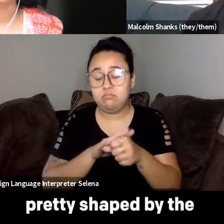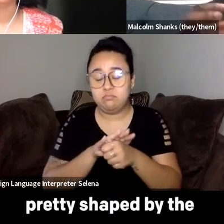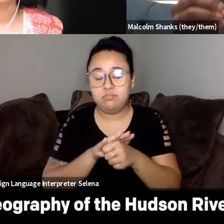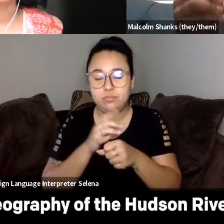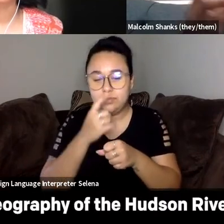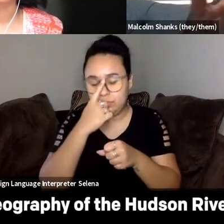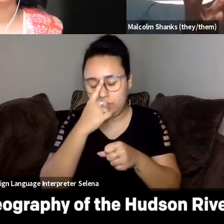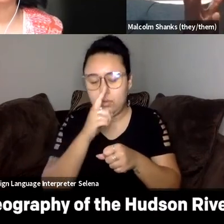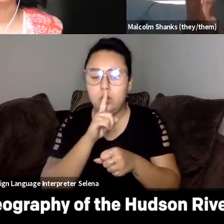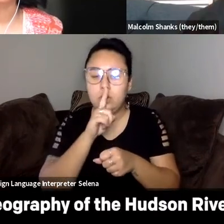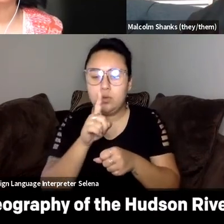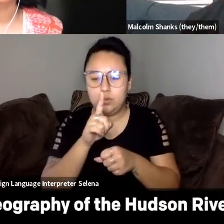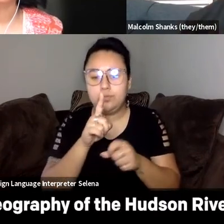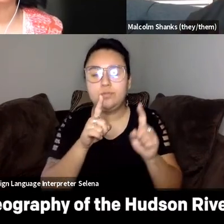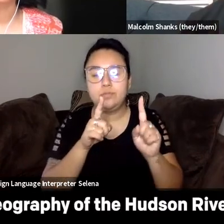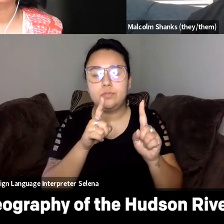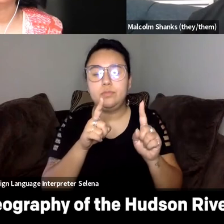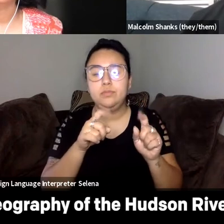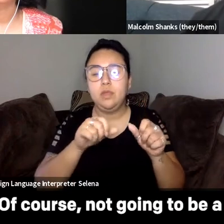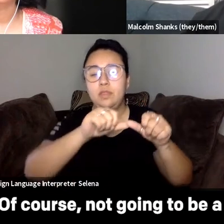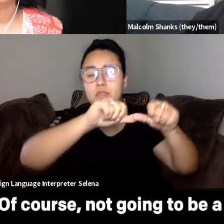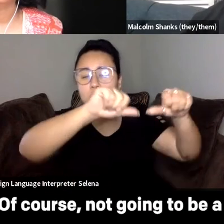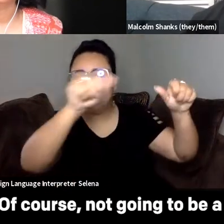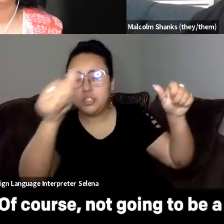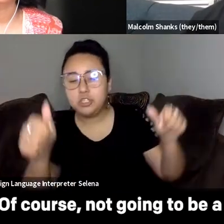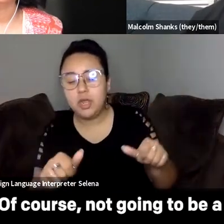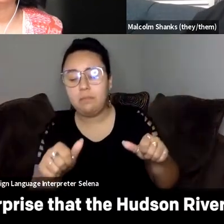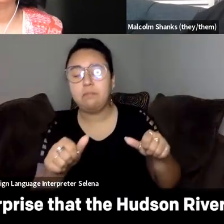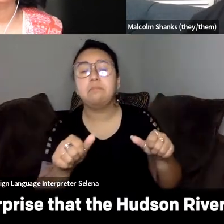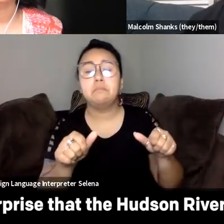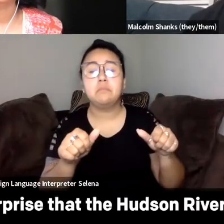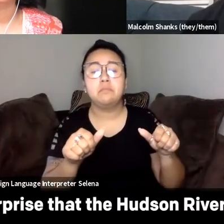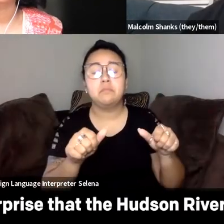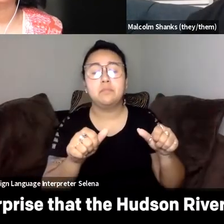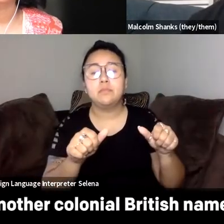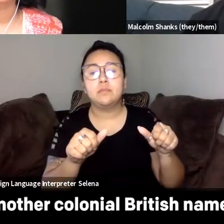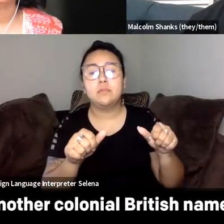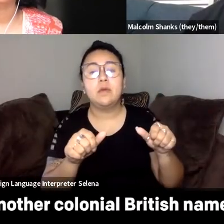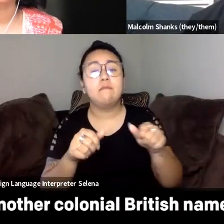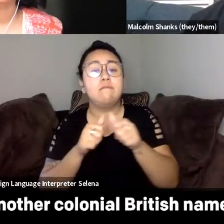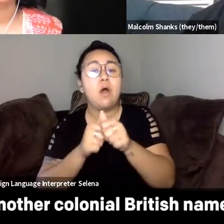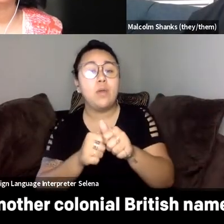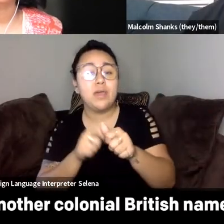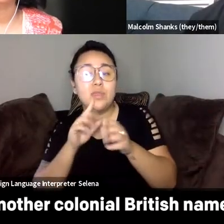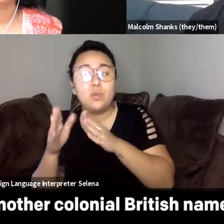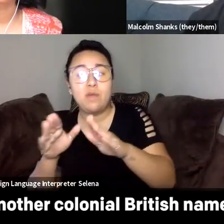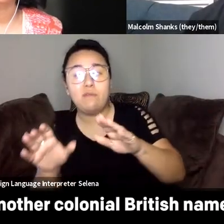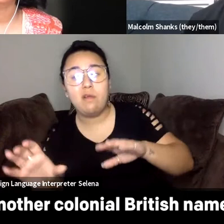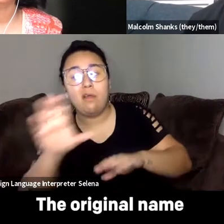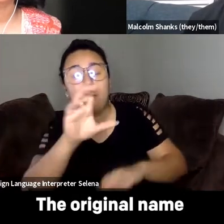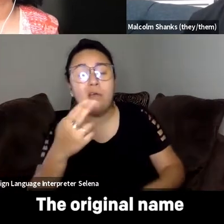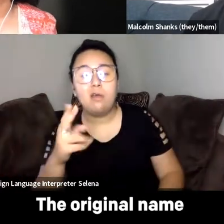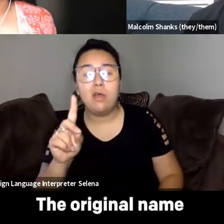is pretty shaped by the geography of the Hudson River. Of course, not going to be a surprise that the Hudson River is